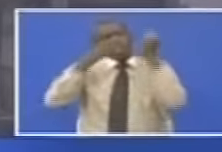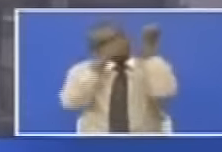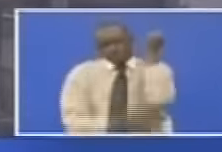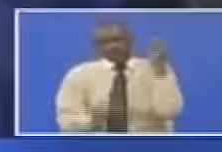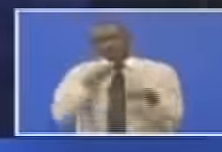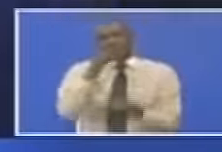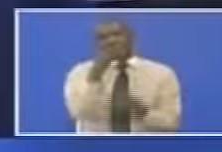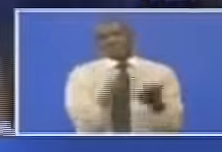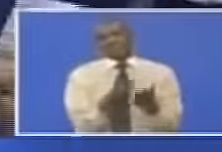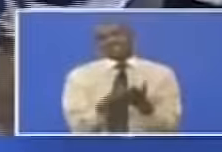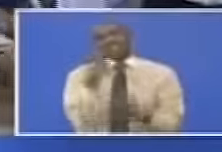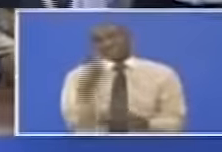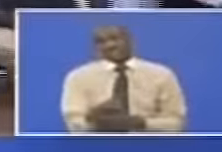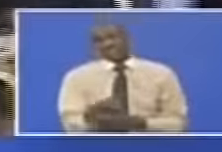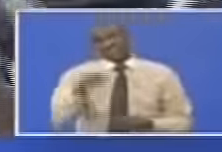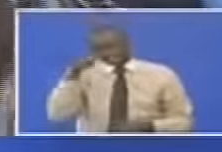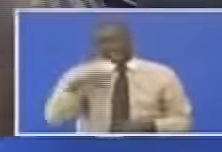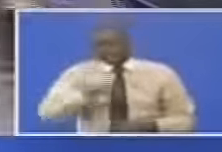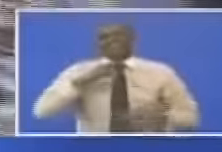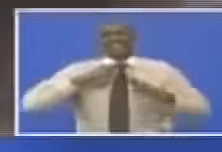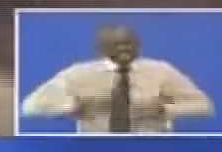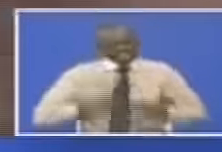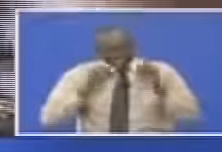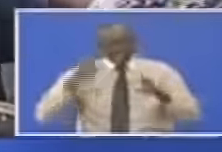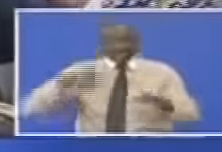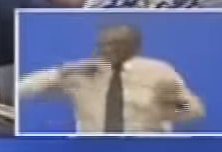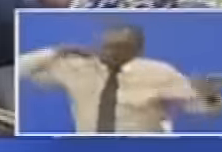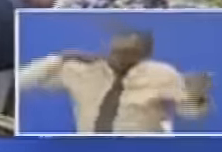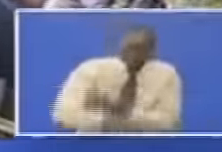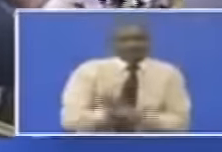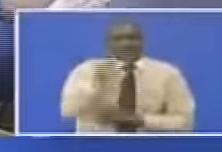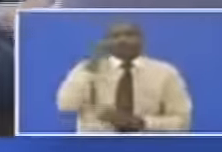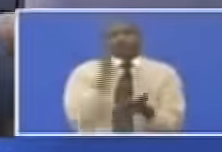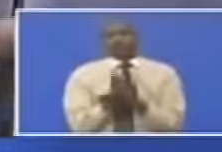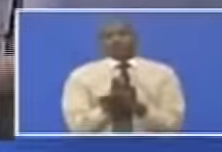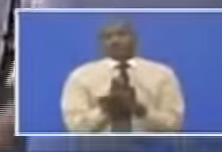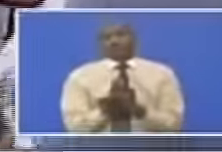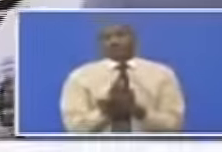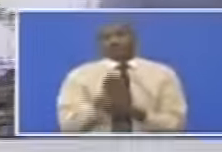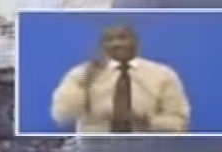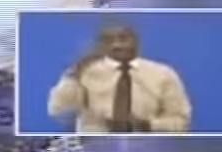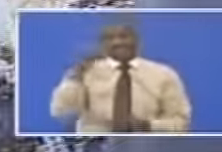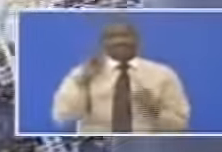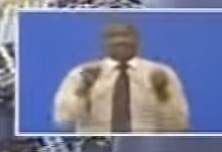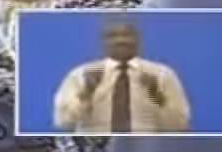Eurobond saga and said he'll not rest until he gets to the bottom of the matter. Patrick Amimo, KTN News.